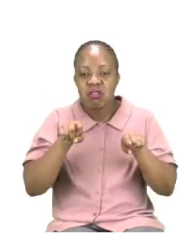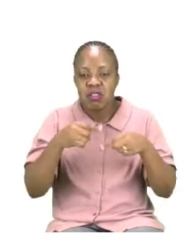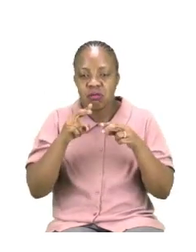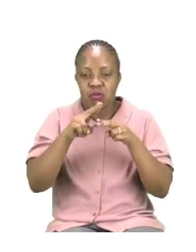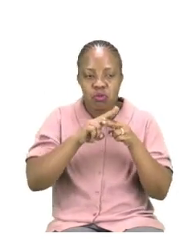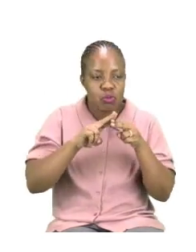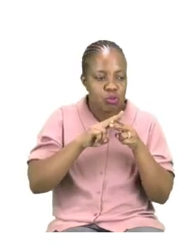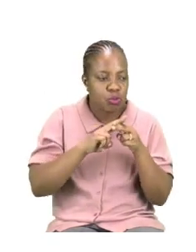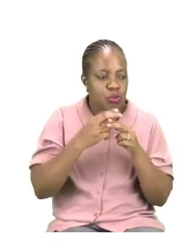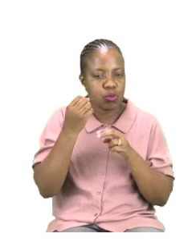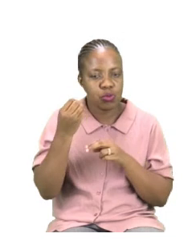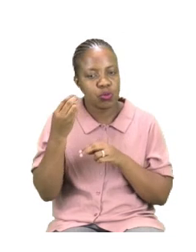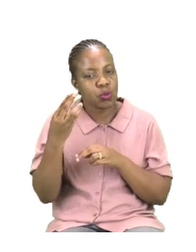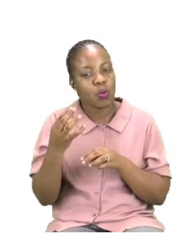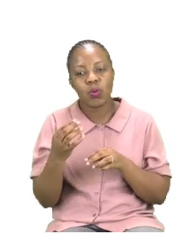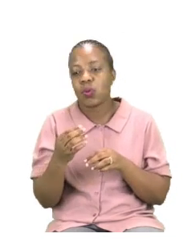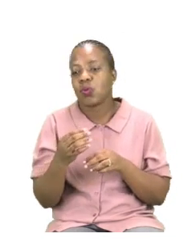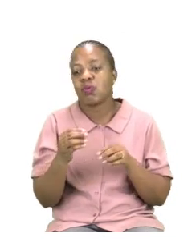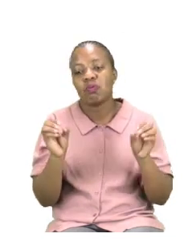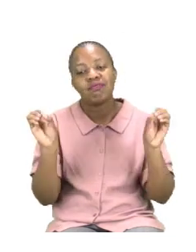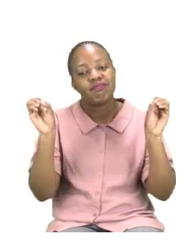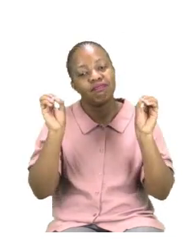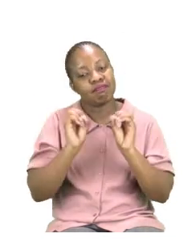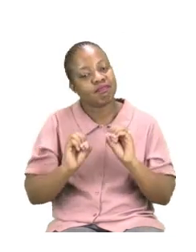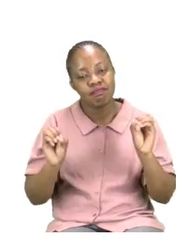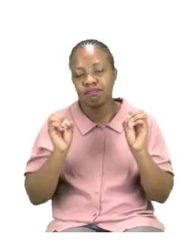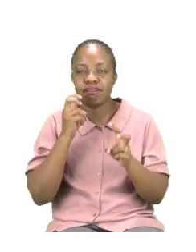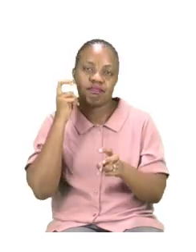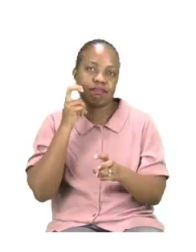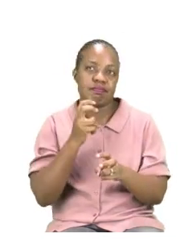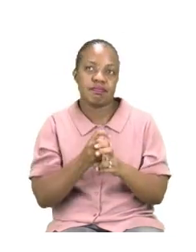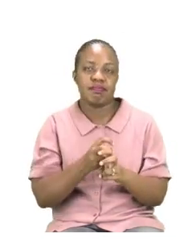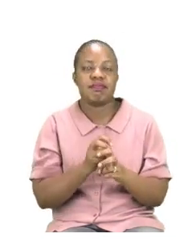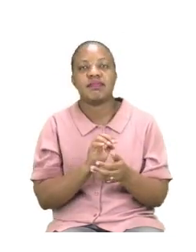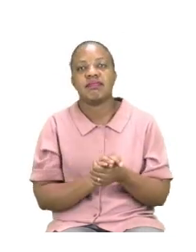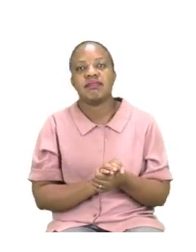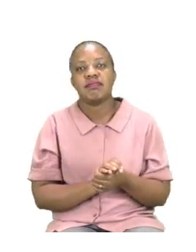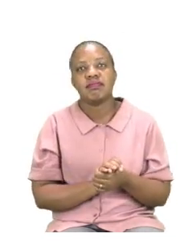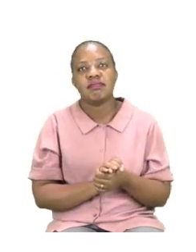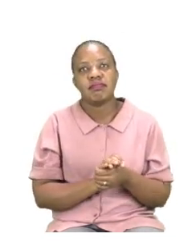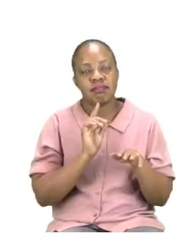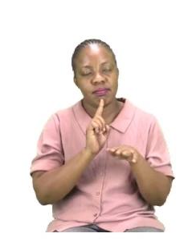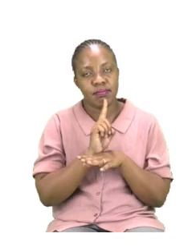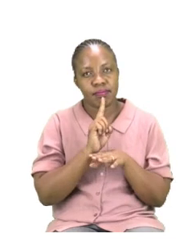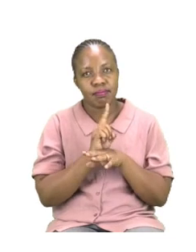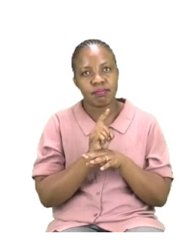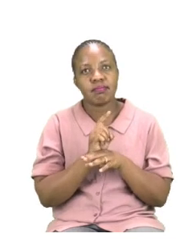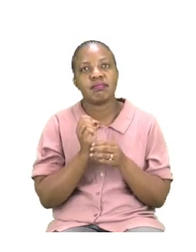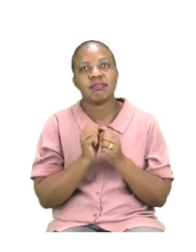just adding on from the last number that we have seen. The first one they give us for number 1